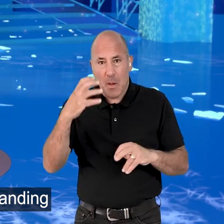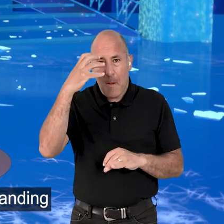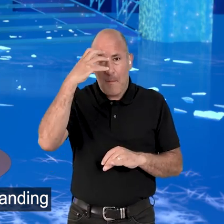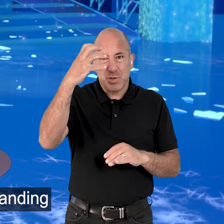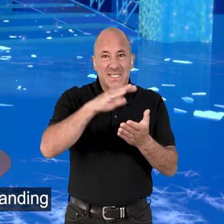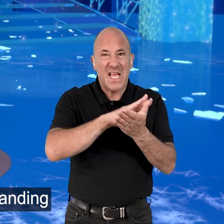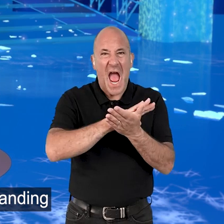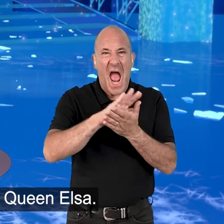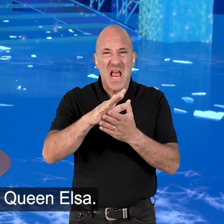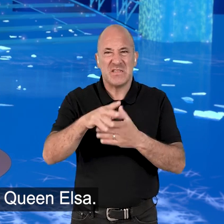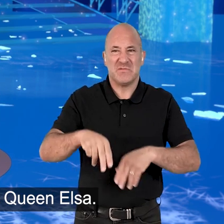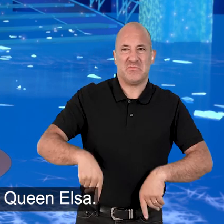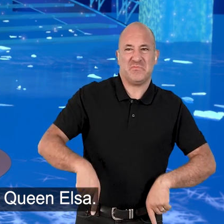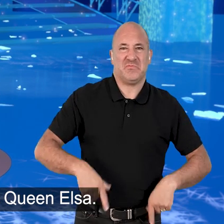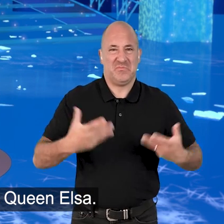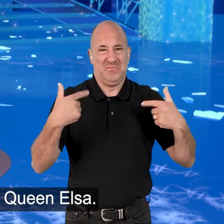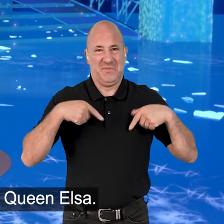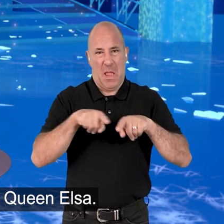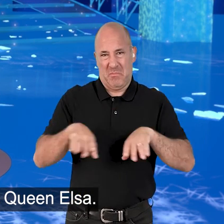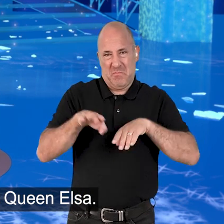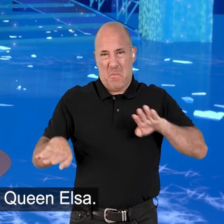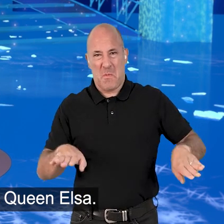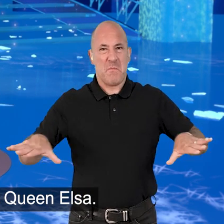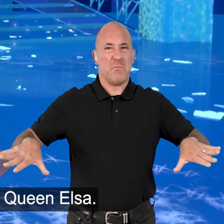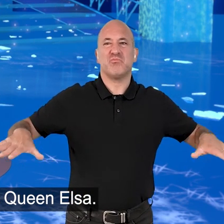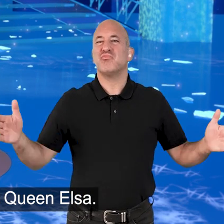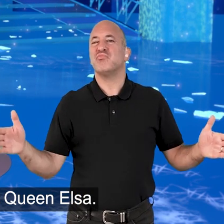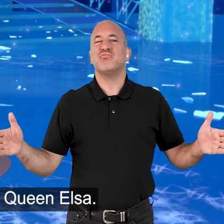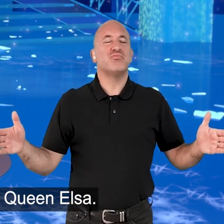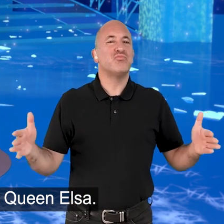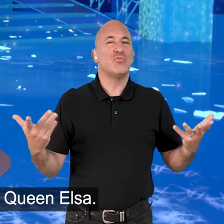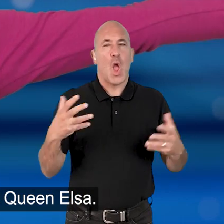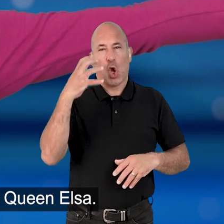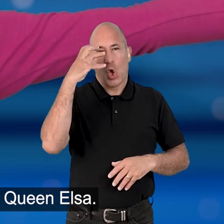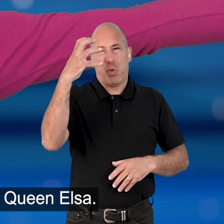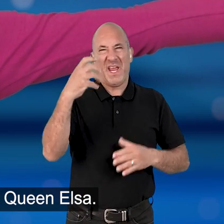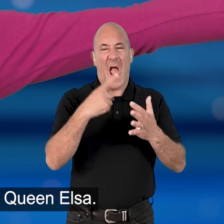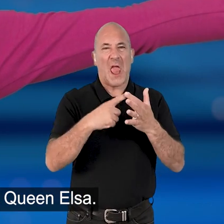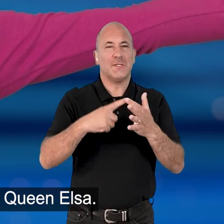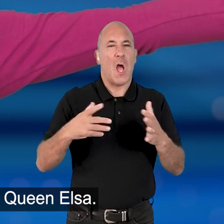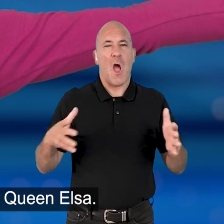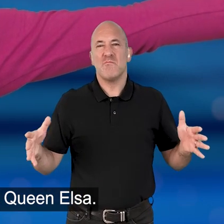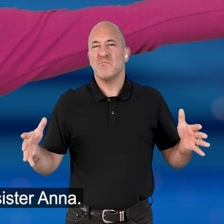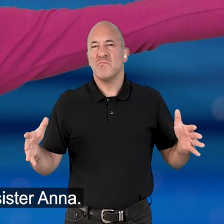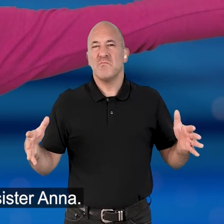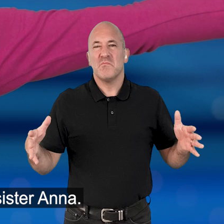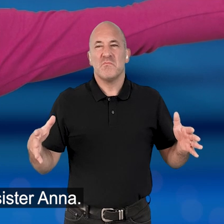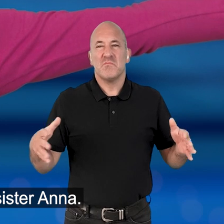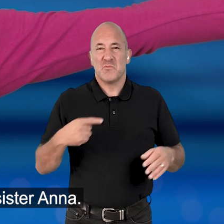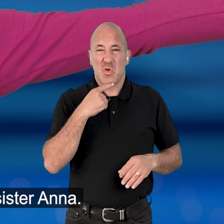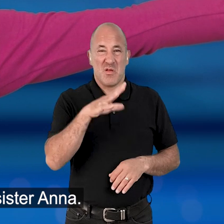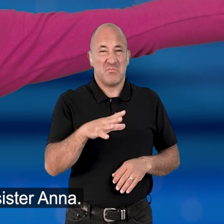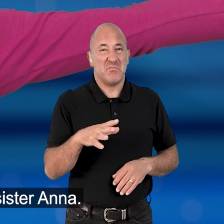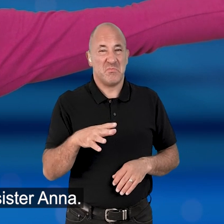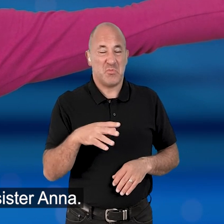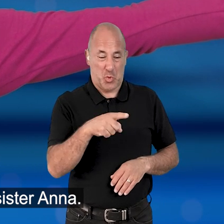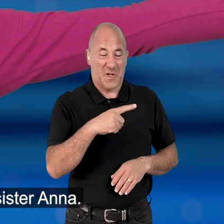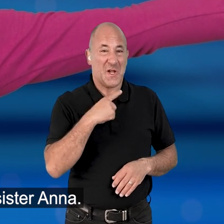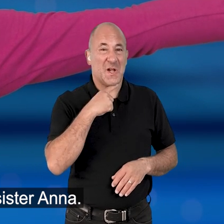Prince Hans, standing with his legs on and arms out wide, finds Queen Elsa. He tells her